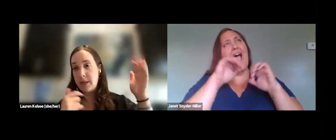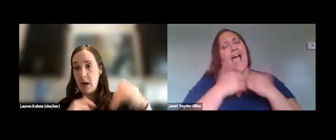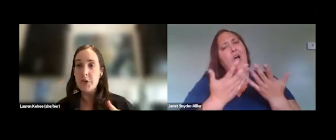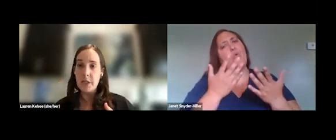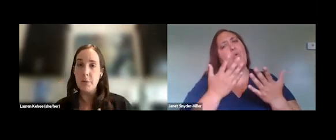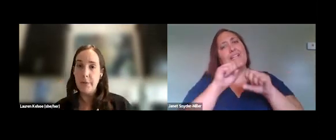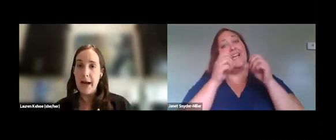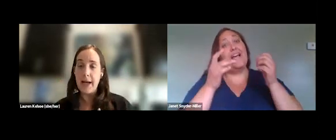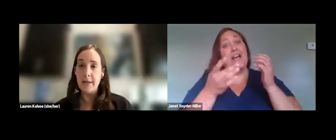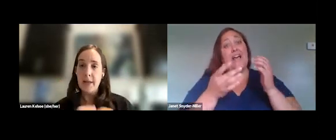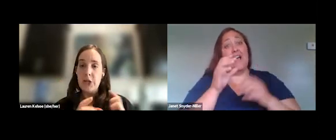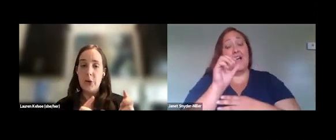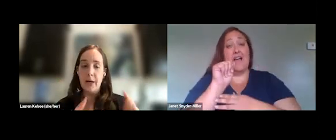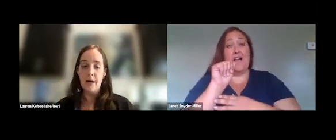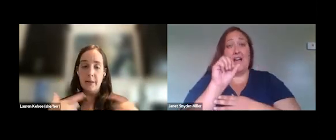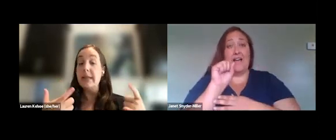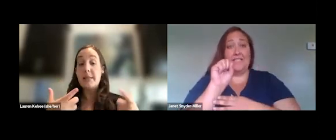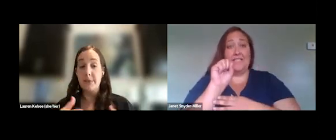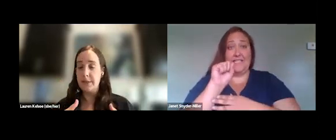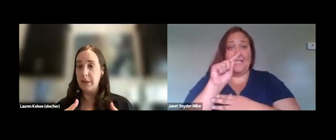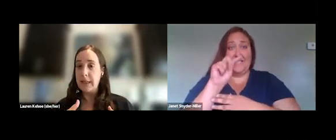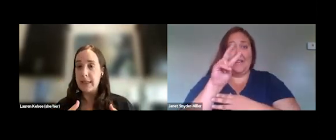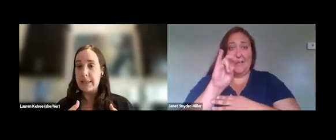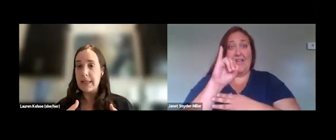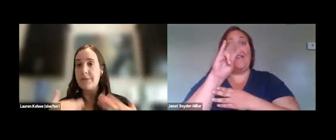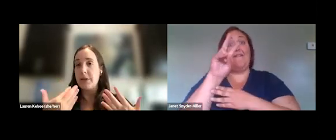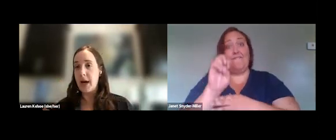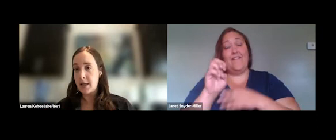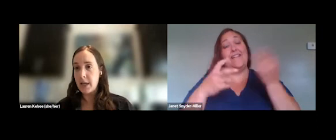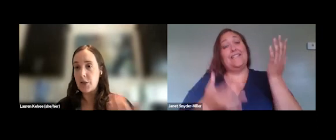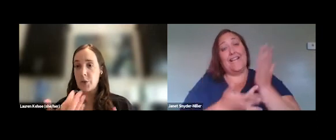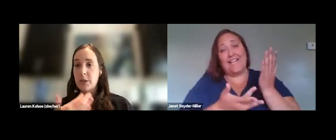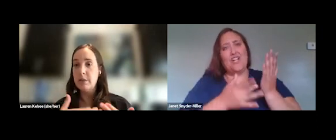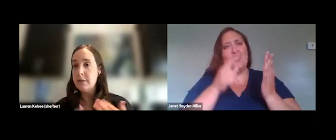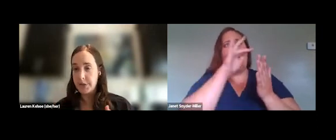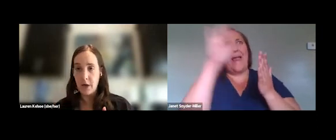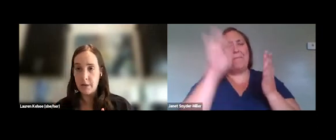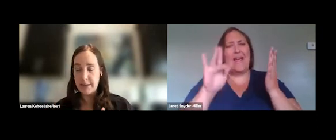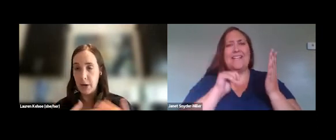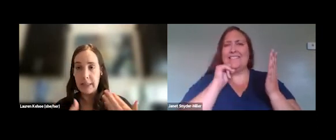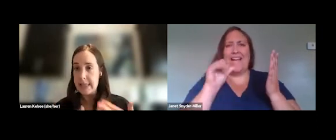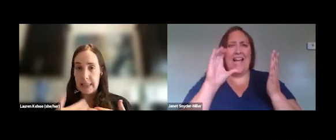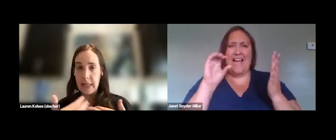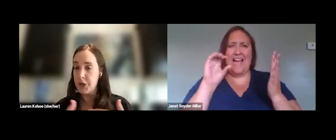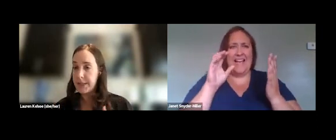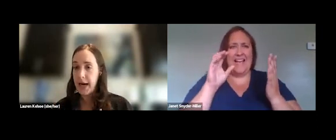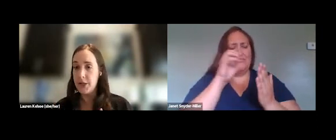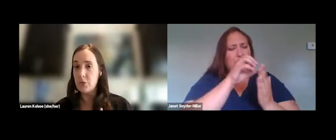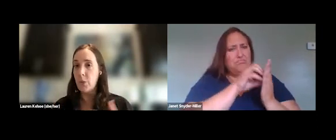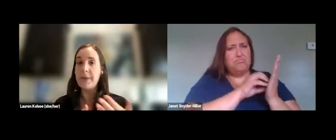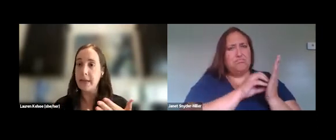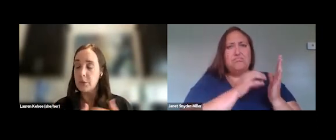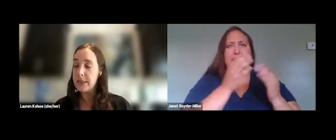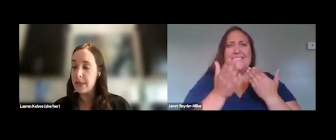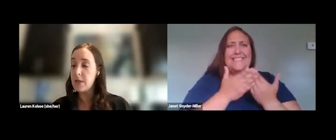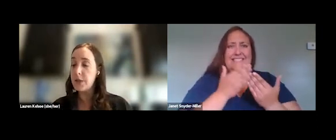assistive technology can provide, a list of the different links. And if they're not contextual, it's not really easy to understand